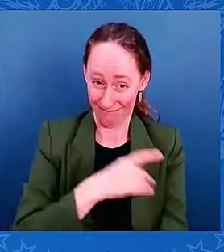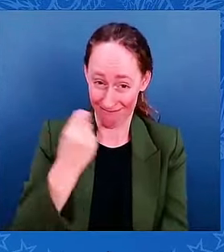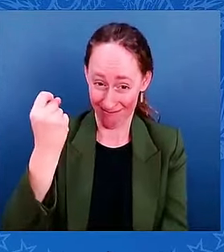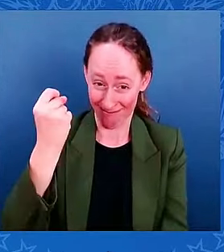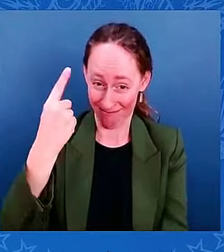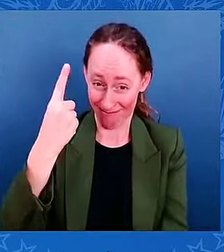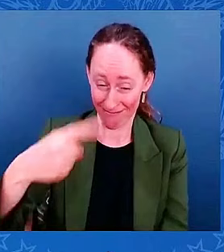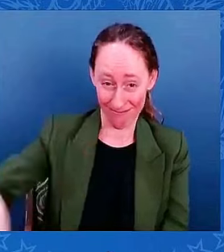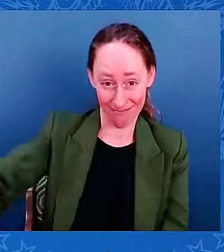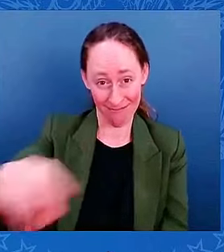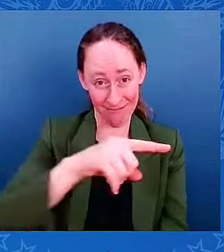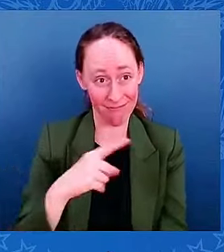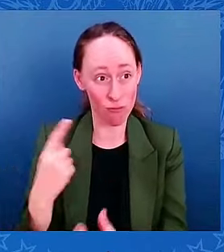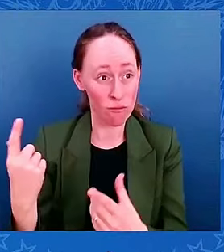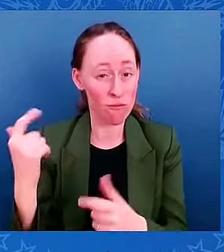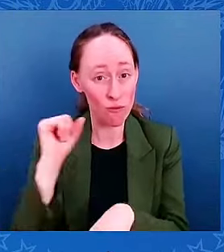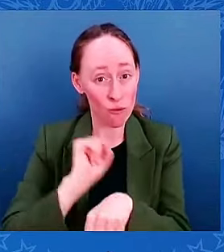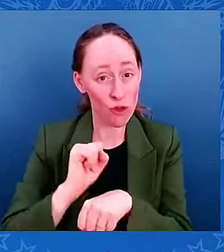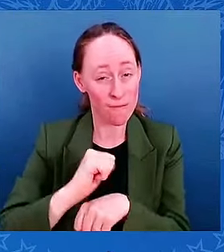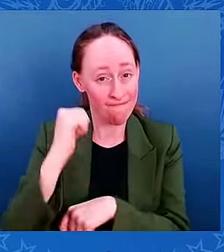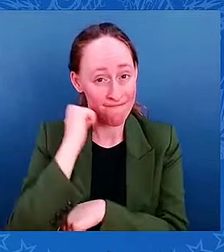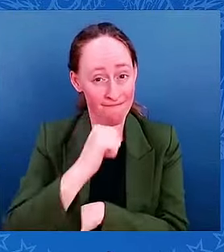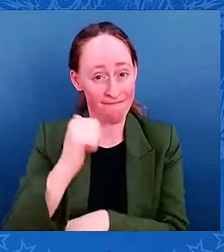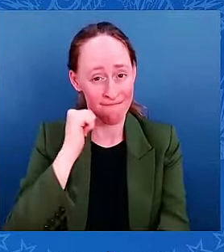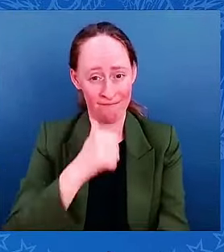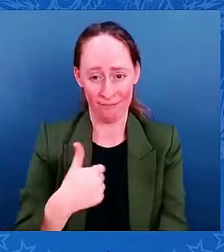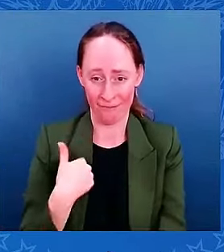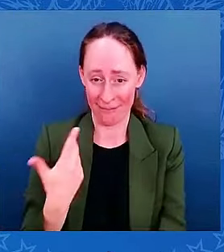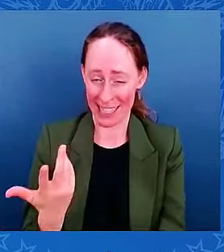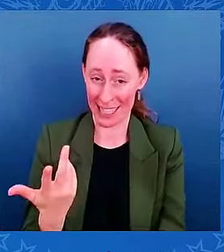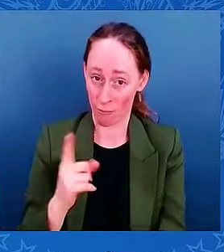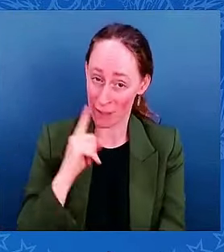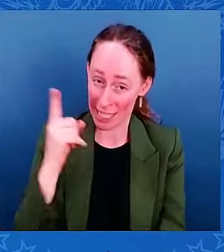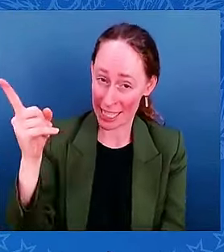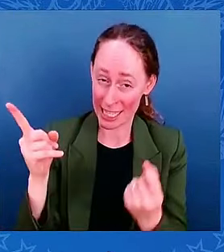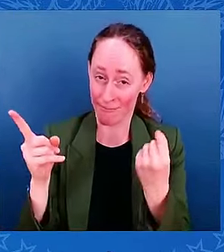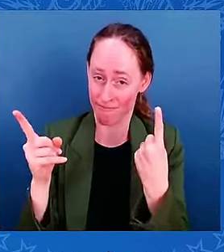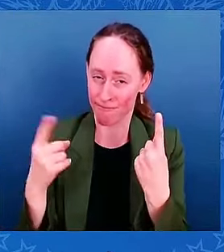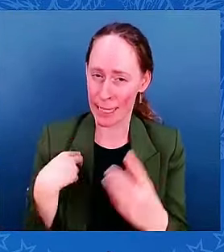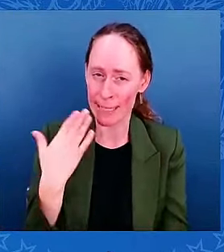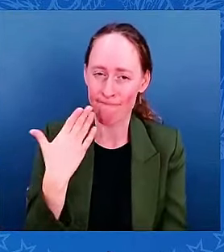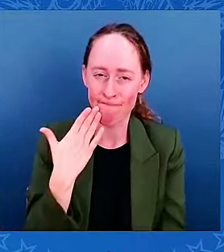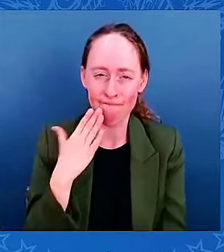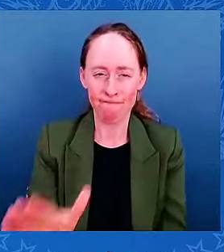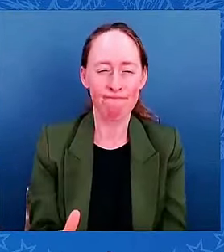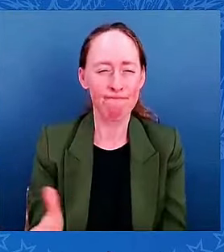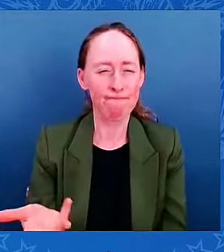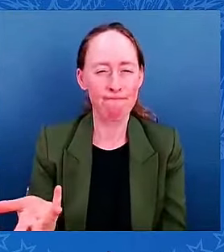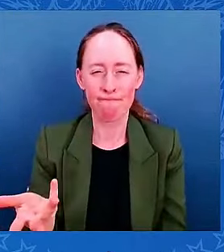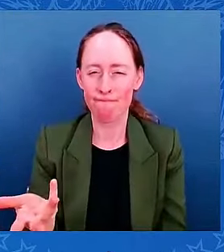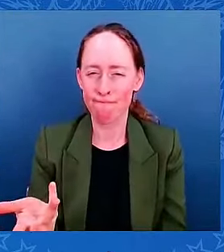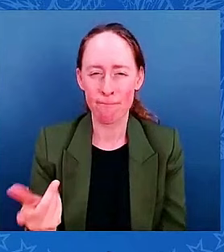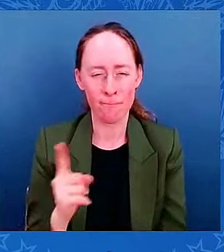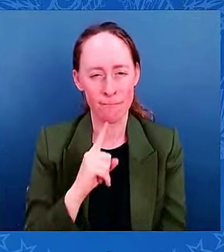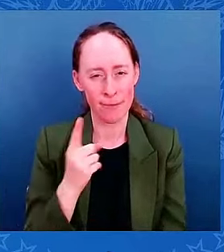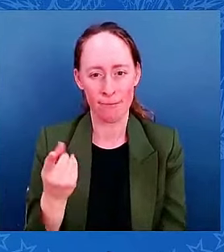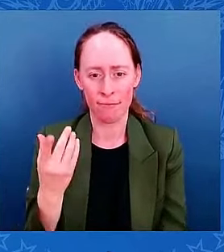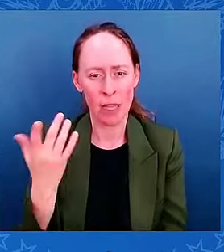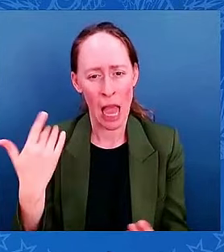being a wise guy. I mean, I wonder whether he has any notion what a hard day's work